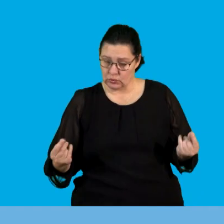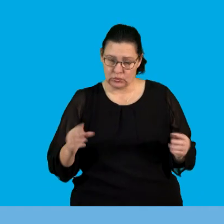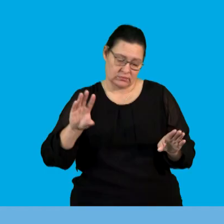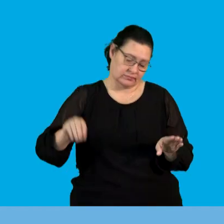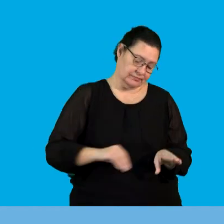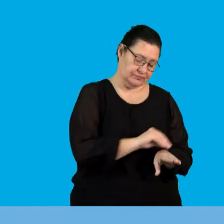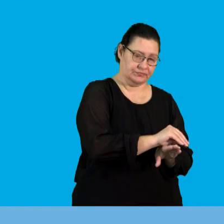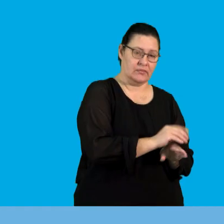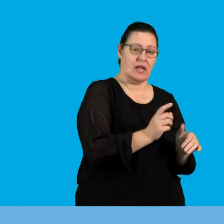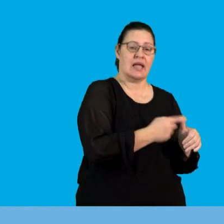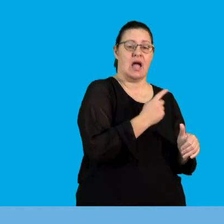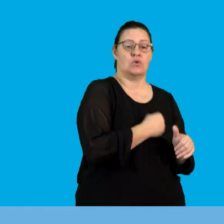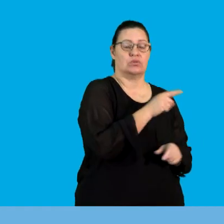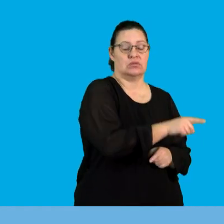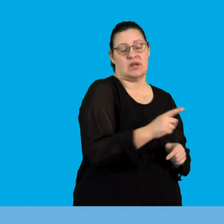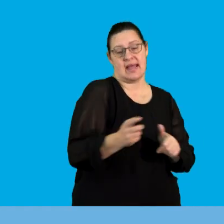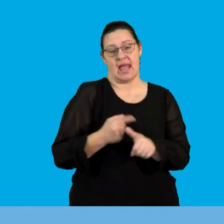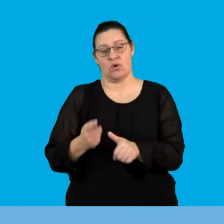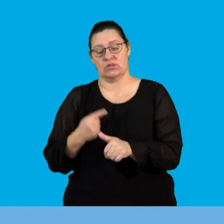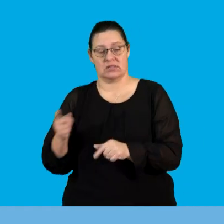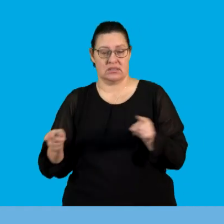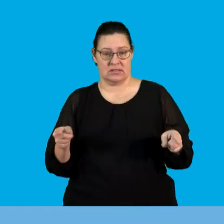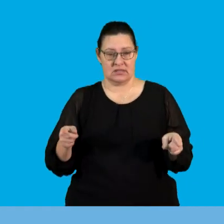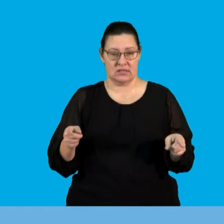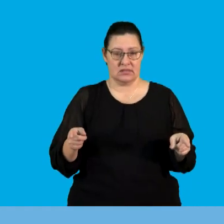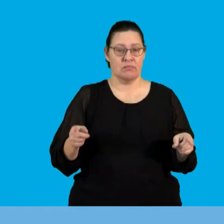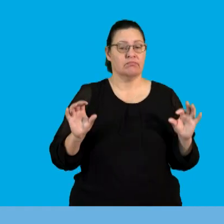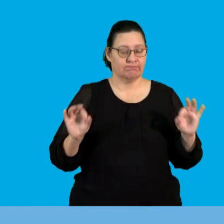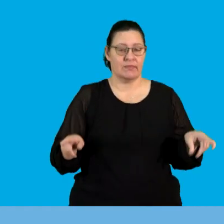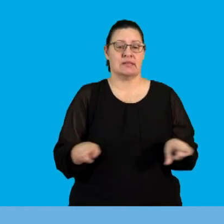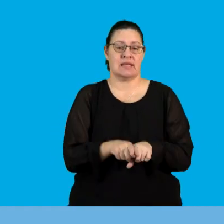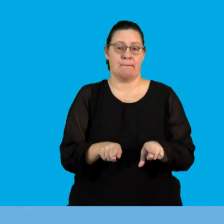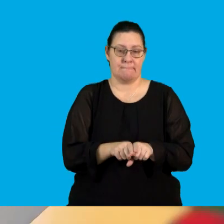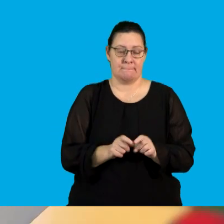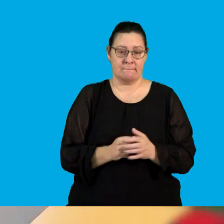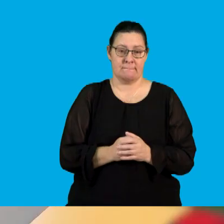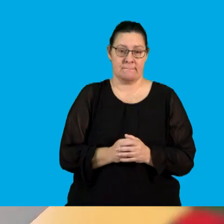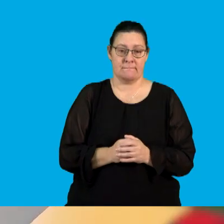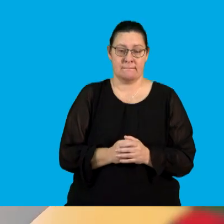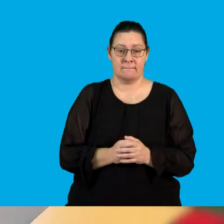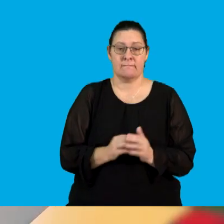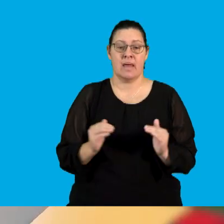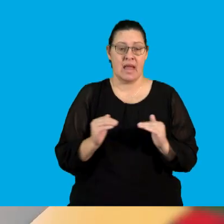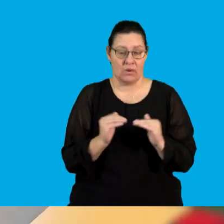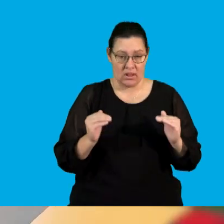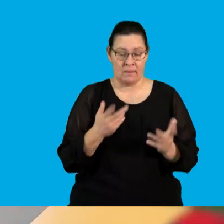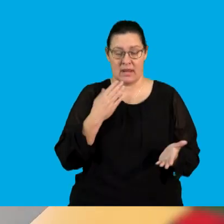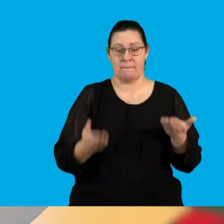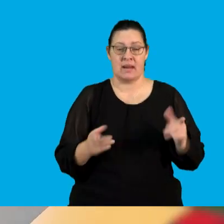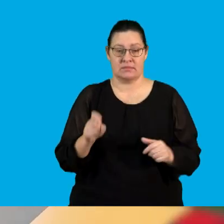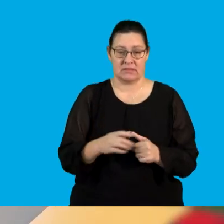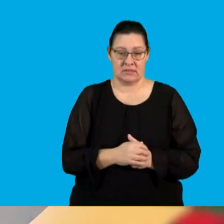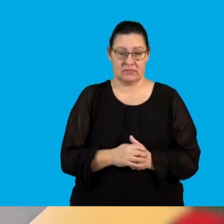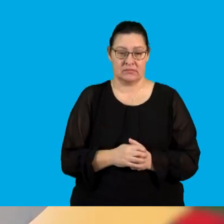do we check? By counting the number of atoms on either side, on the left-hand side and also on the right-hand side. Should they be equal, then the equation